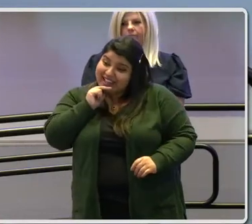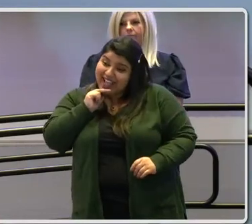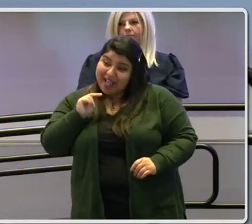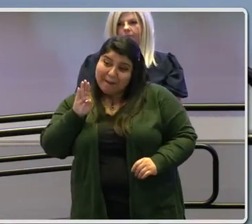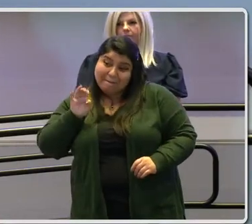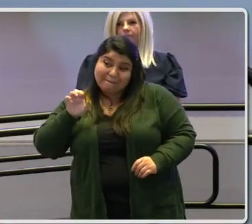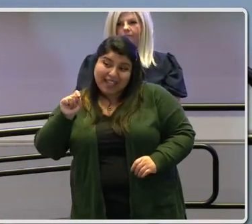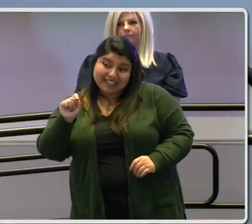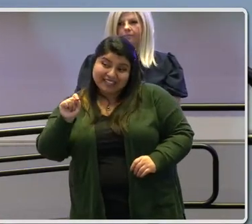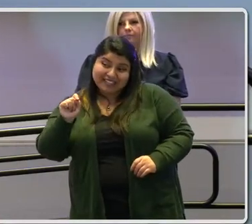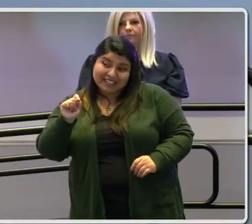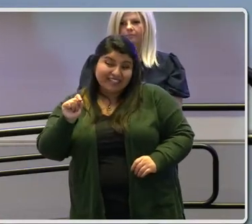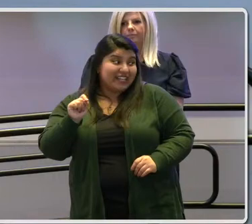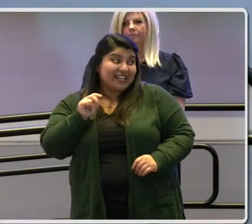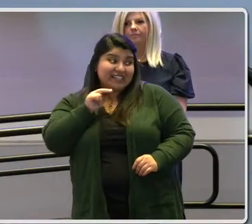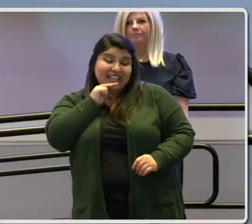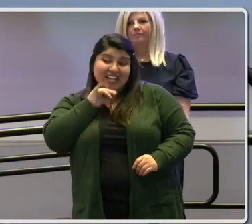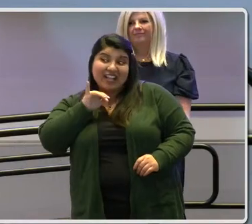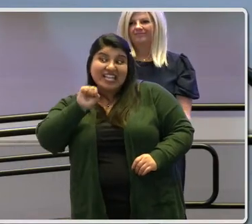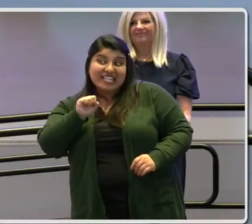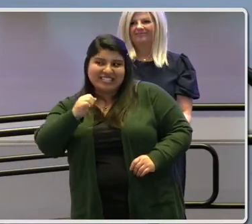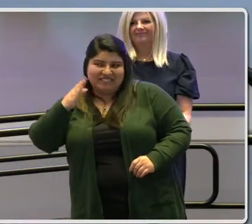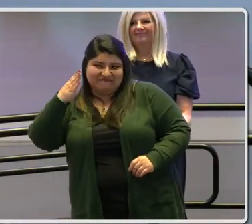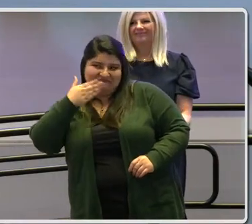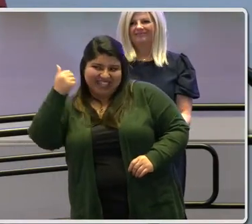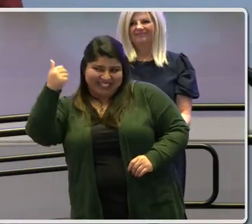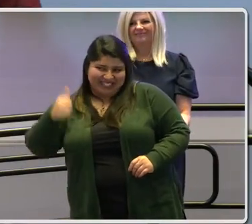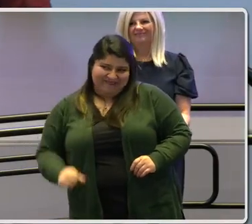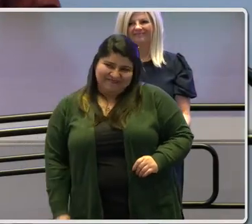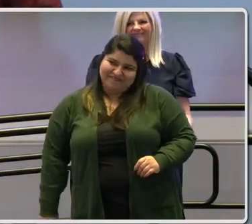best. Nikel is the best.